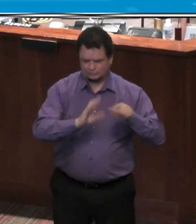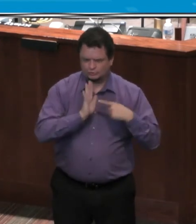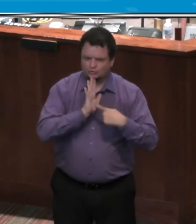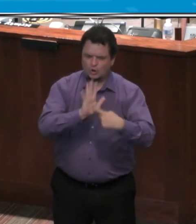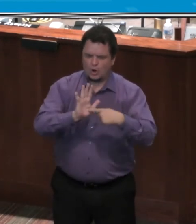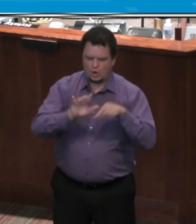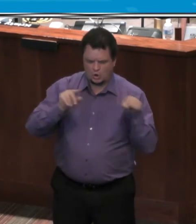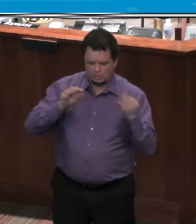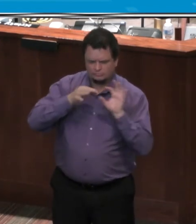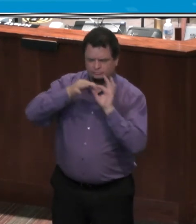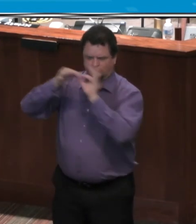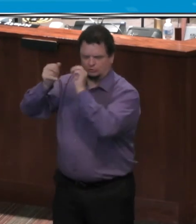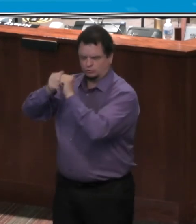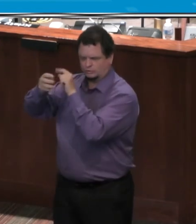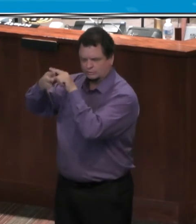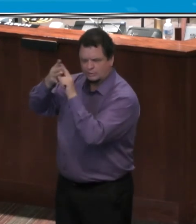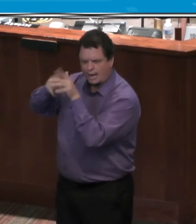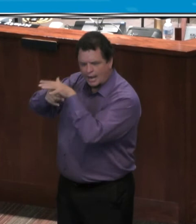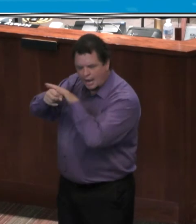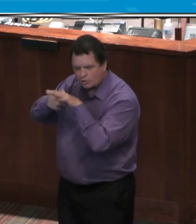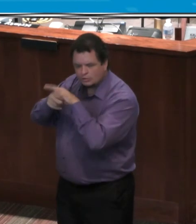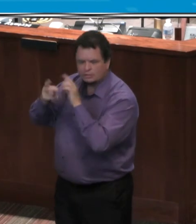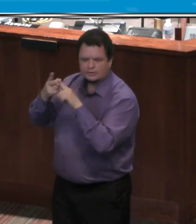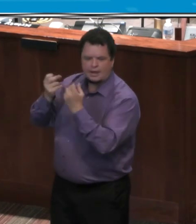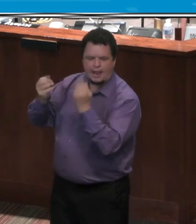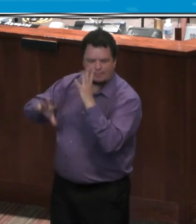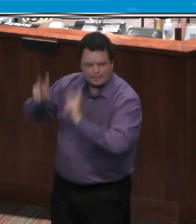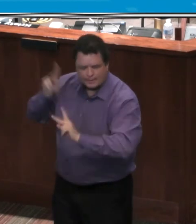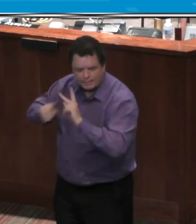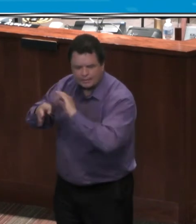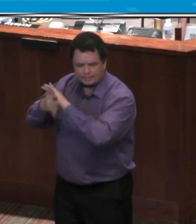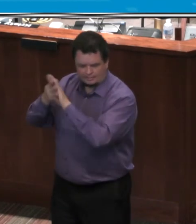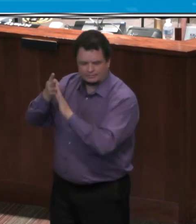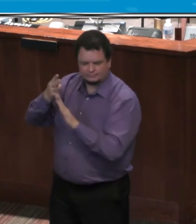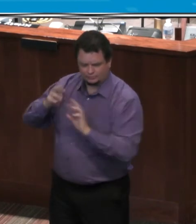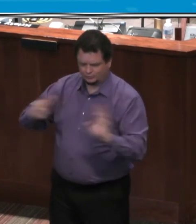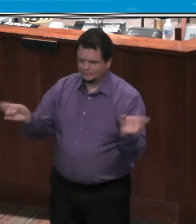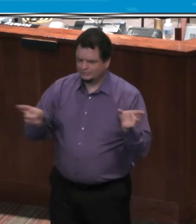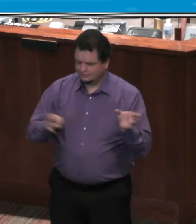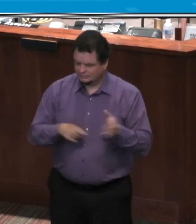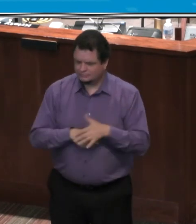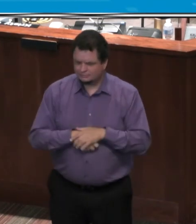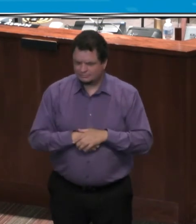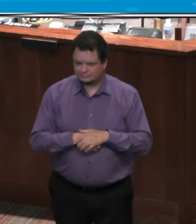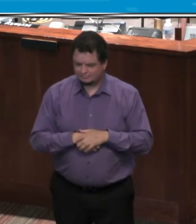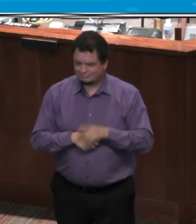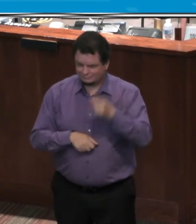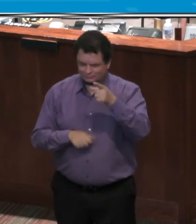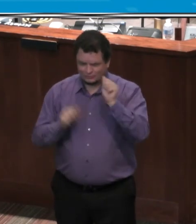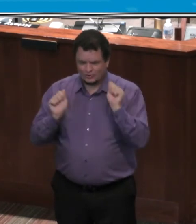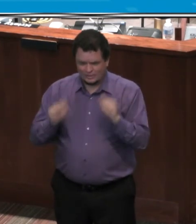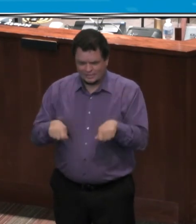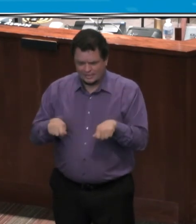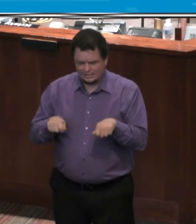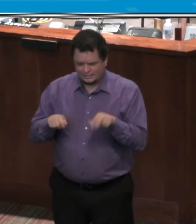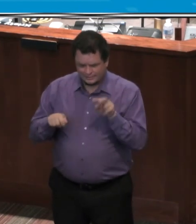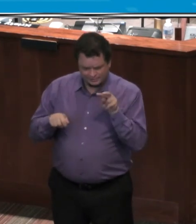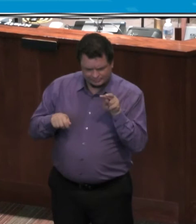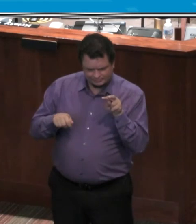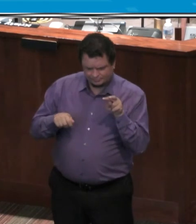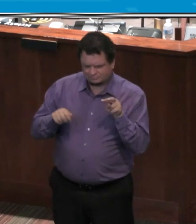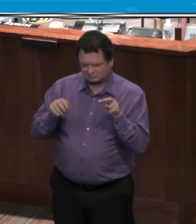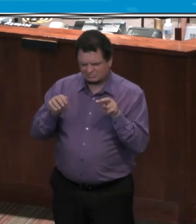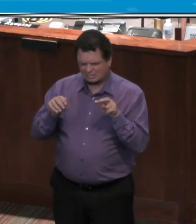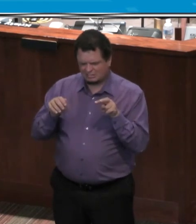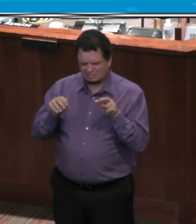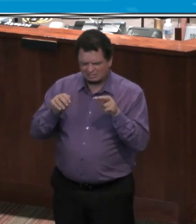instructions, but you can take away congregate living facilities, because congregate living facilities, of course, change. Those are facilities like long-term